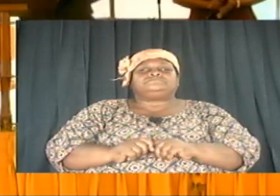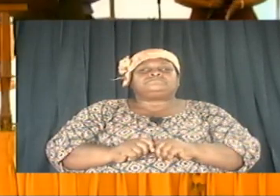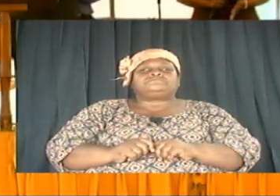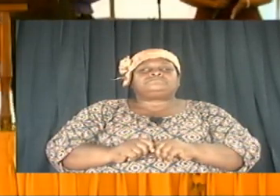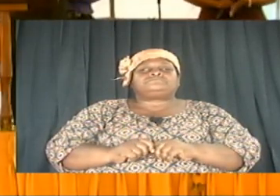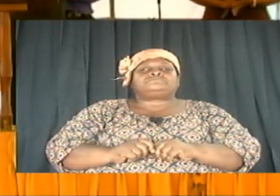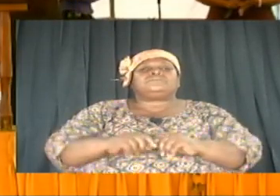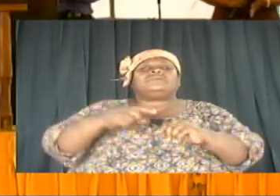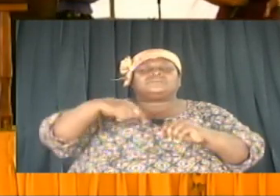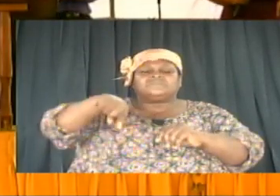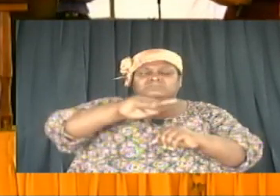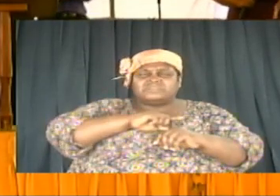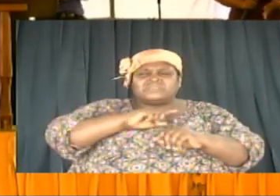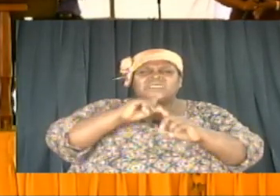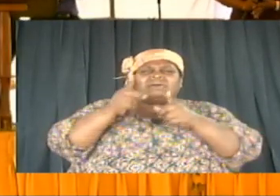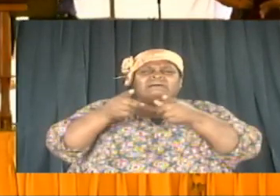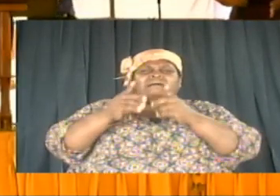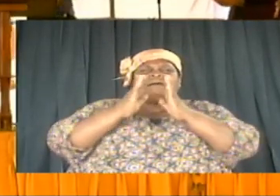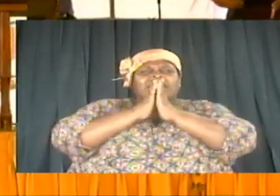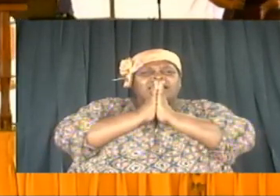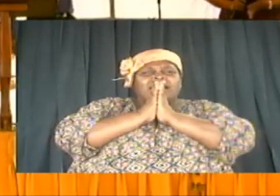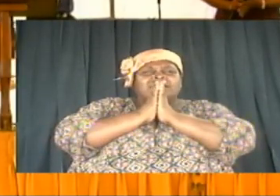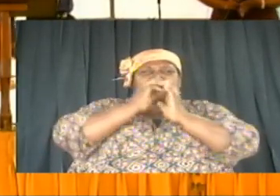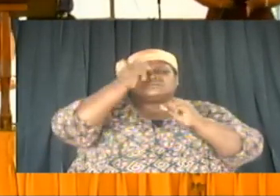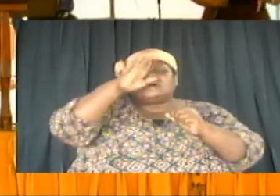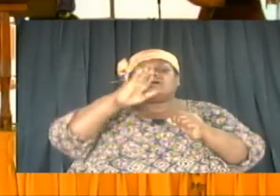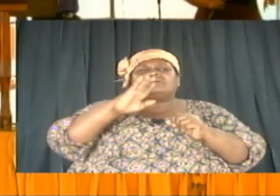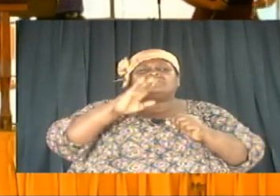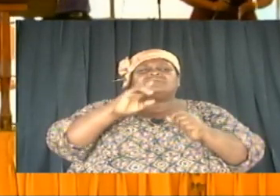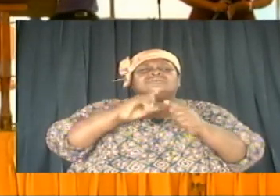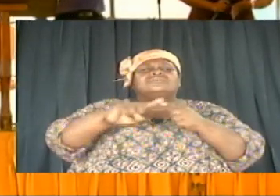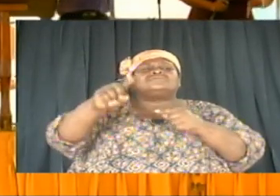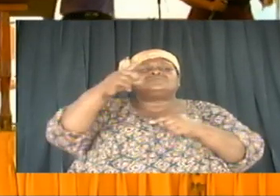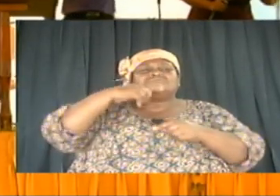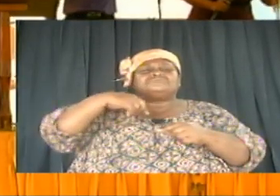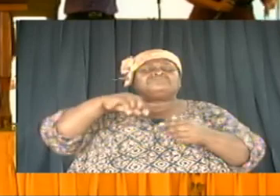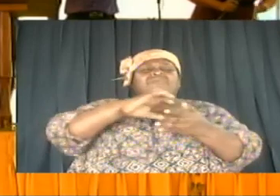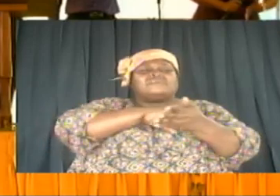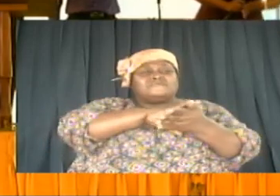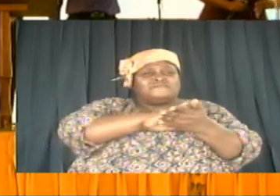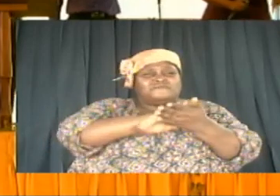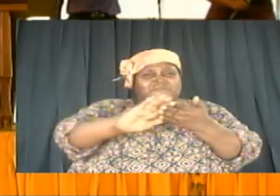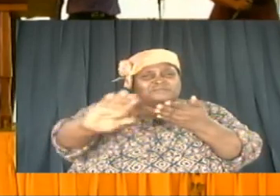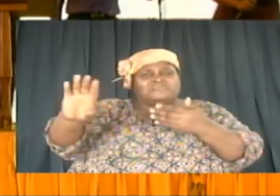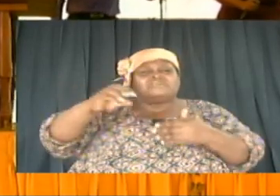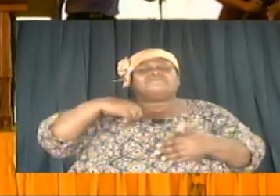And we are going to ask for forgiveness. None of us